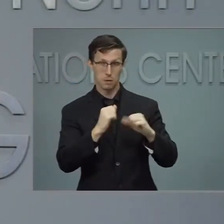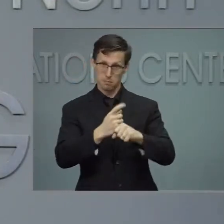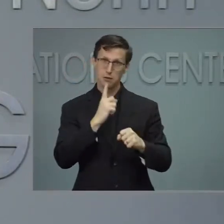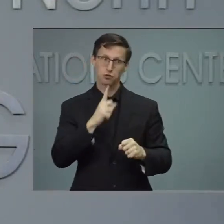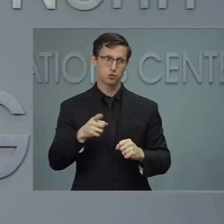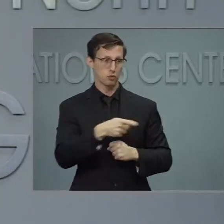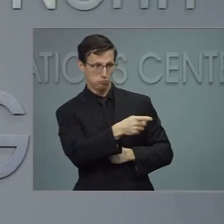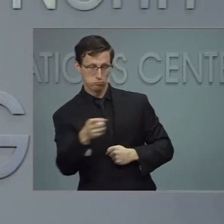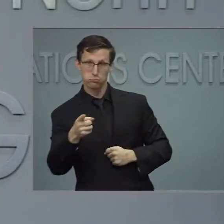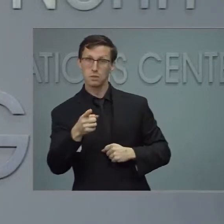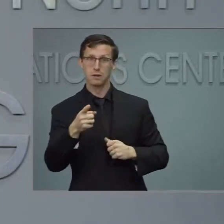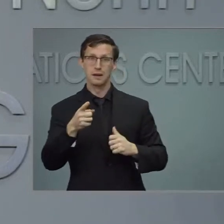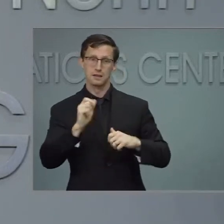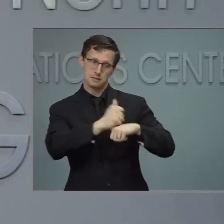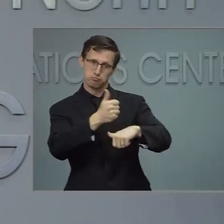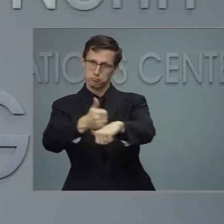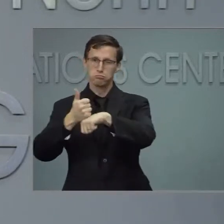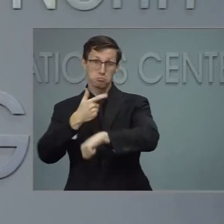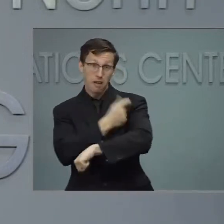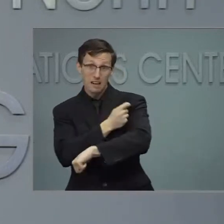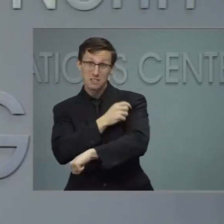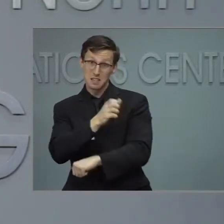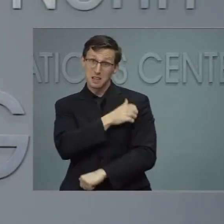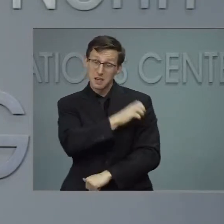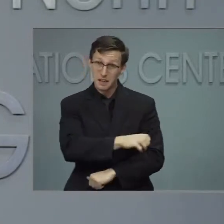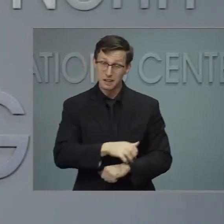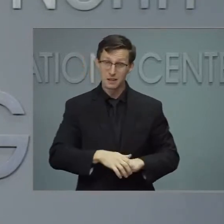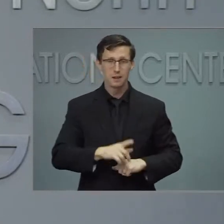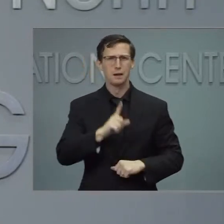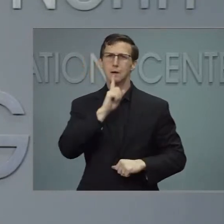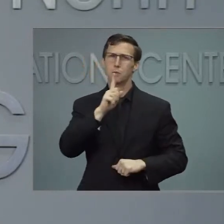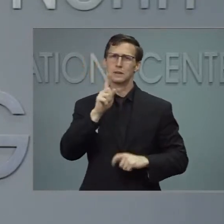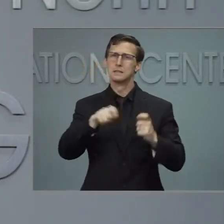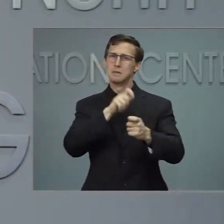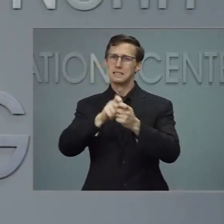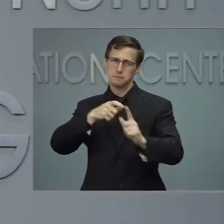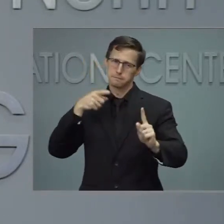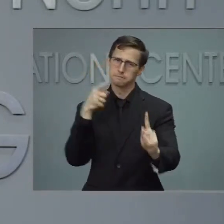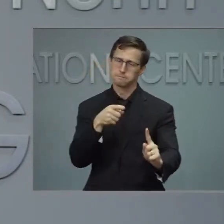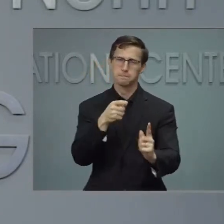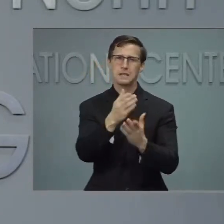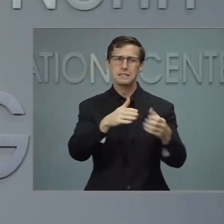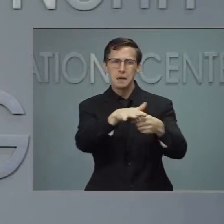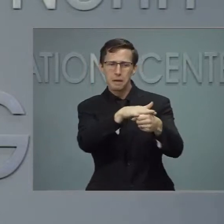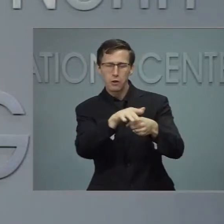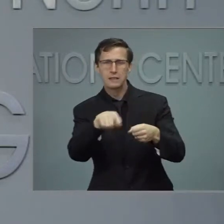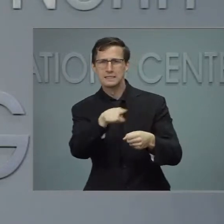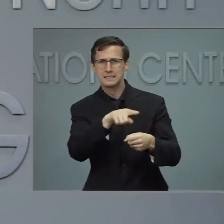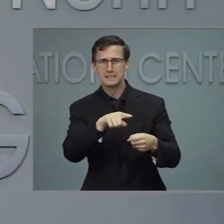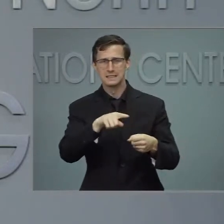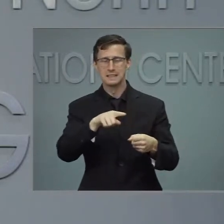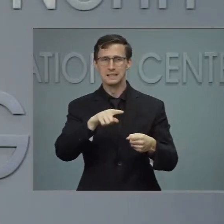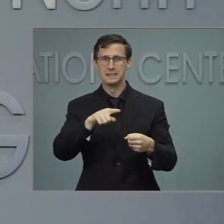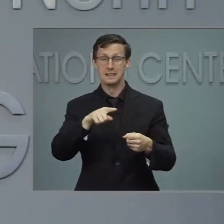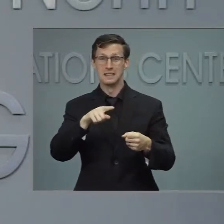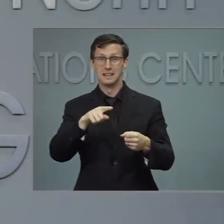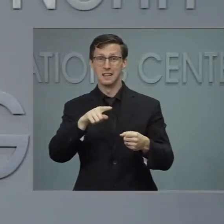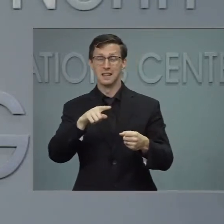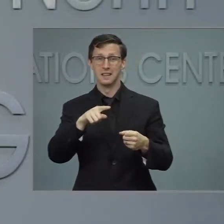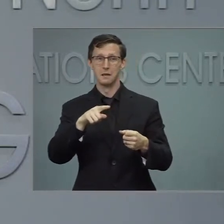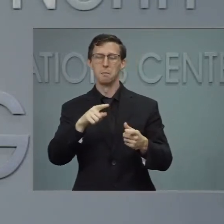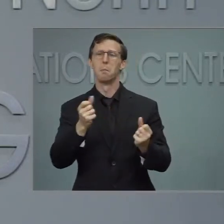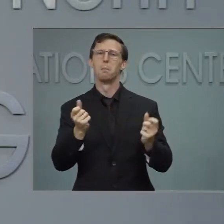help with vaccination clinics. And we really want to penetrate those counties where they have a high rate of